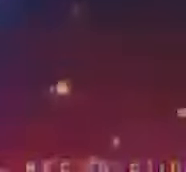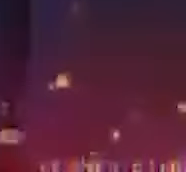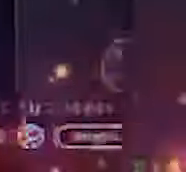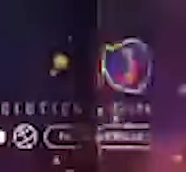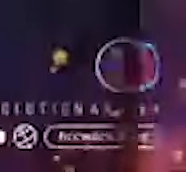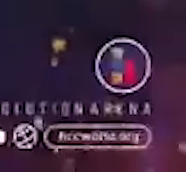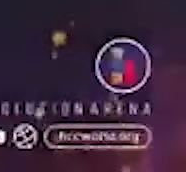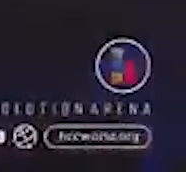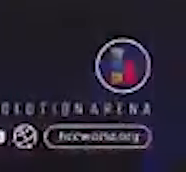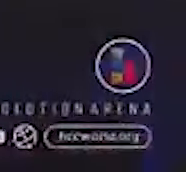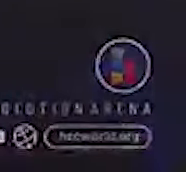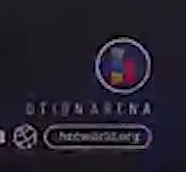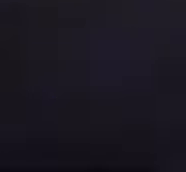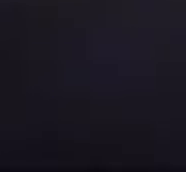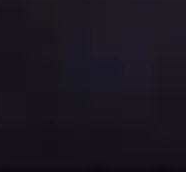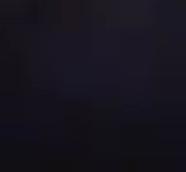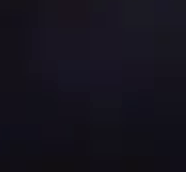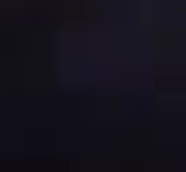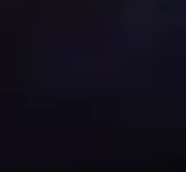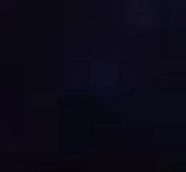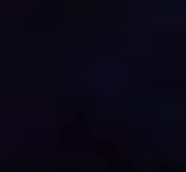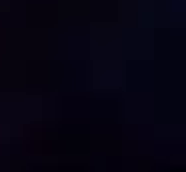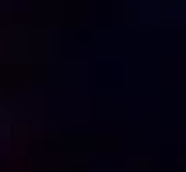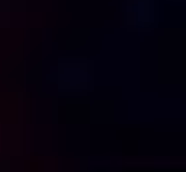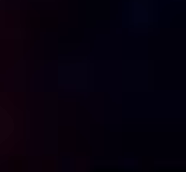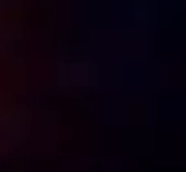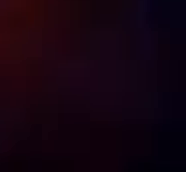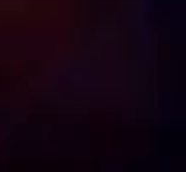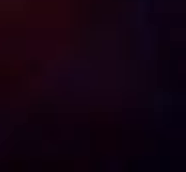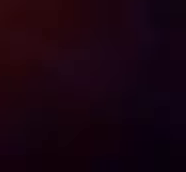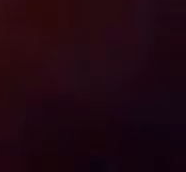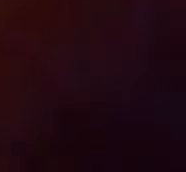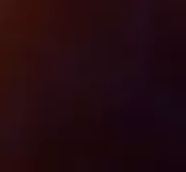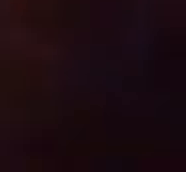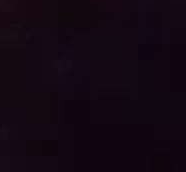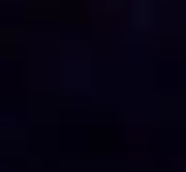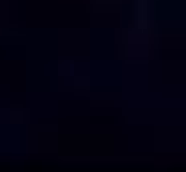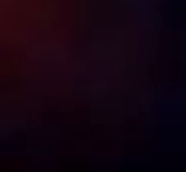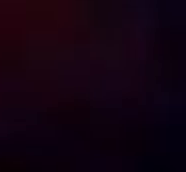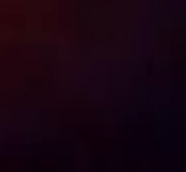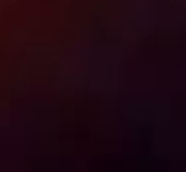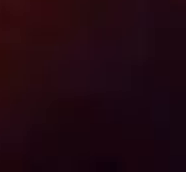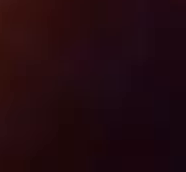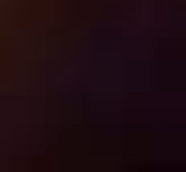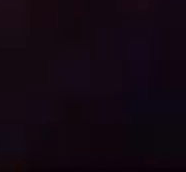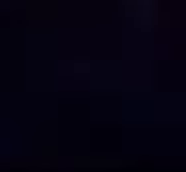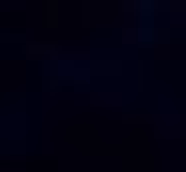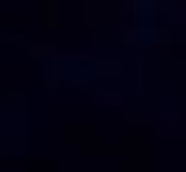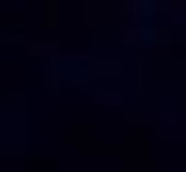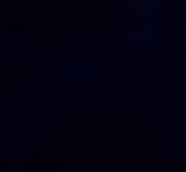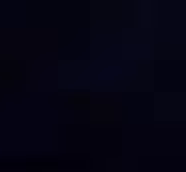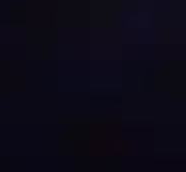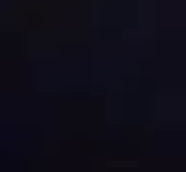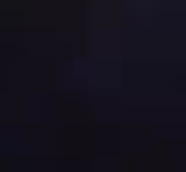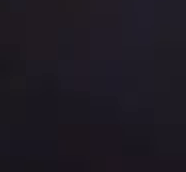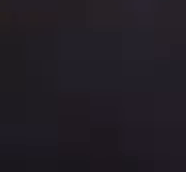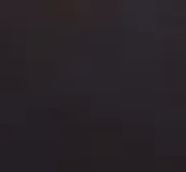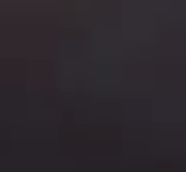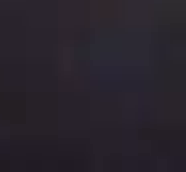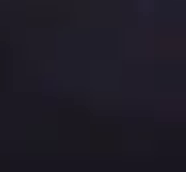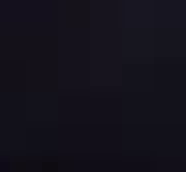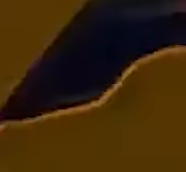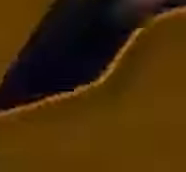or two of those information will translate to a victorious life. There are certain things, if you do not hear and you do not believe